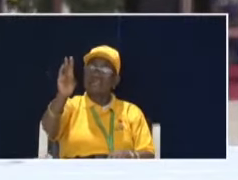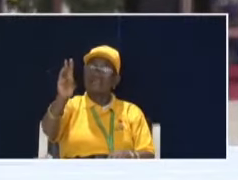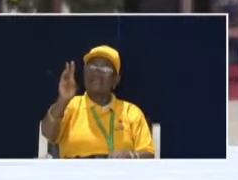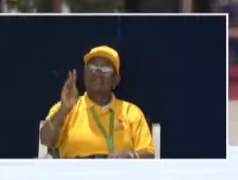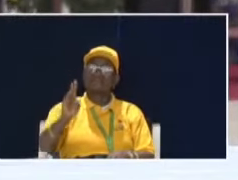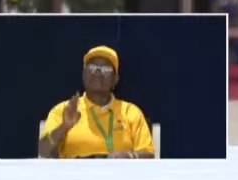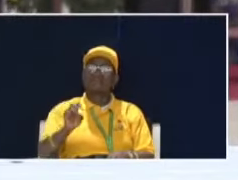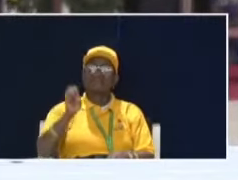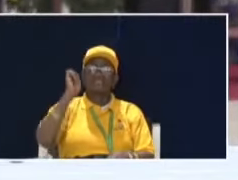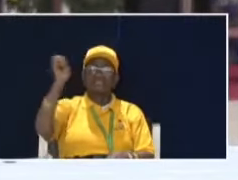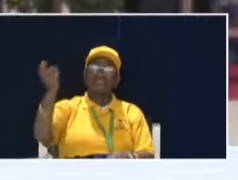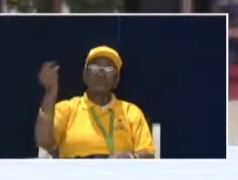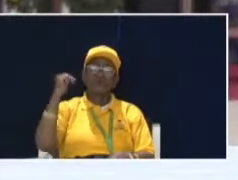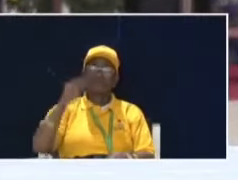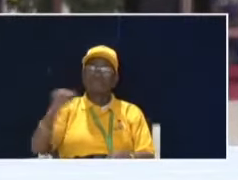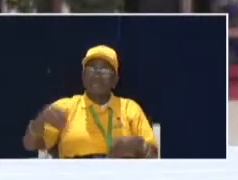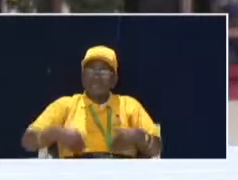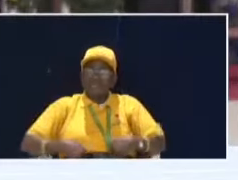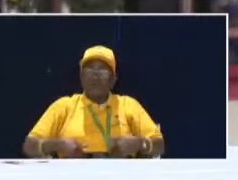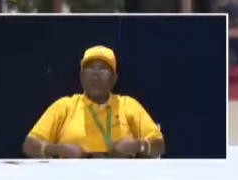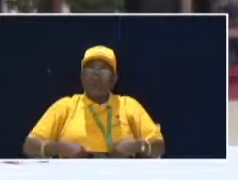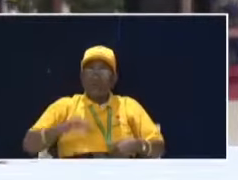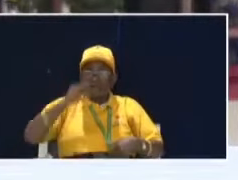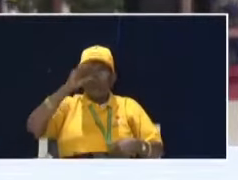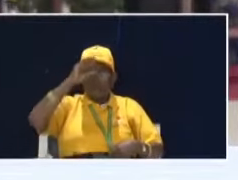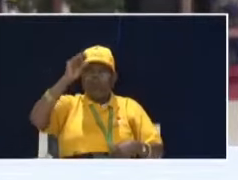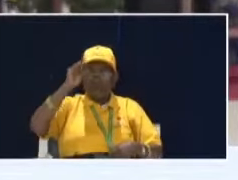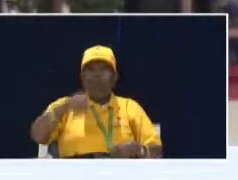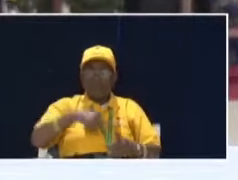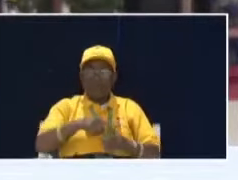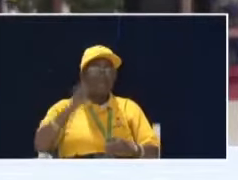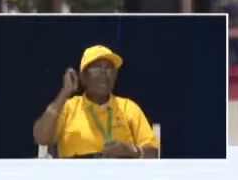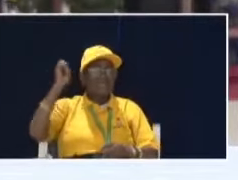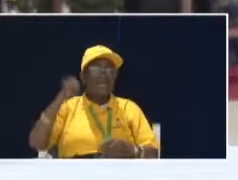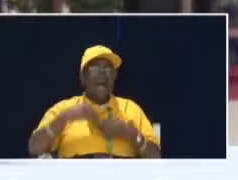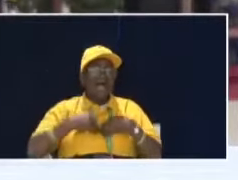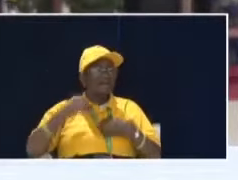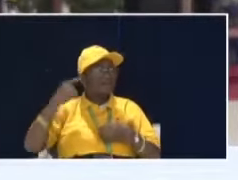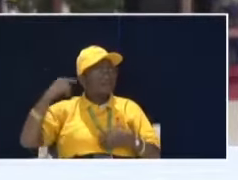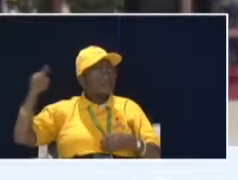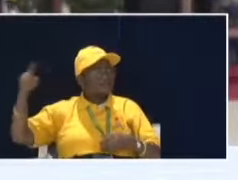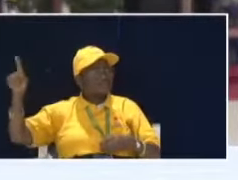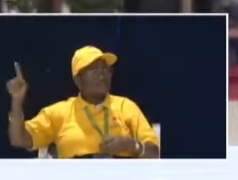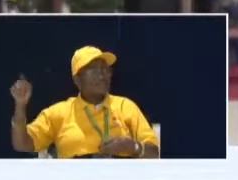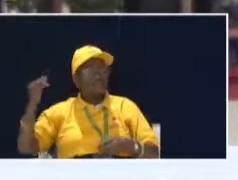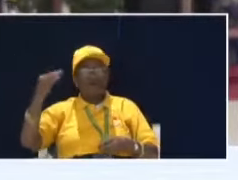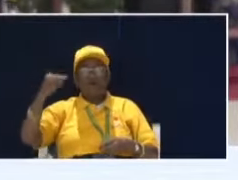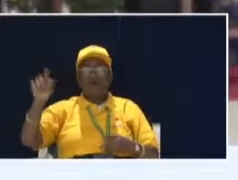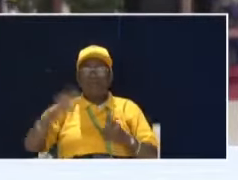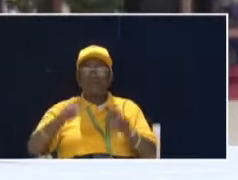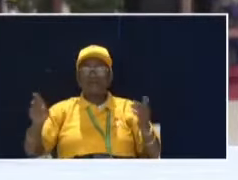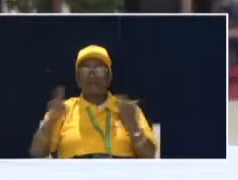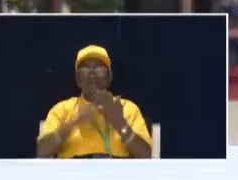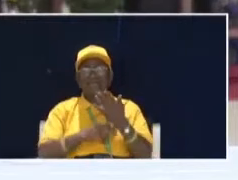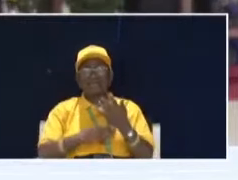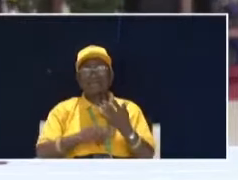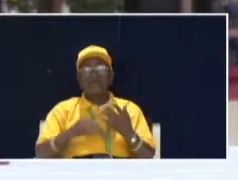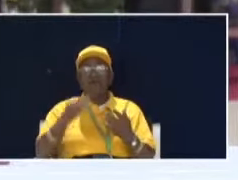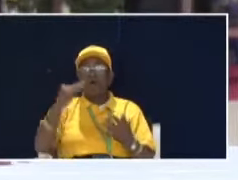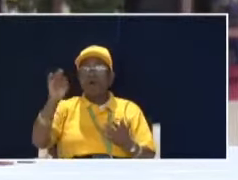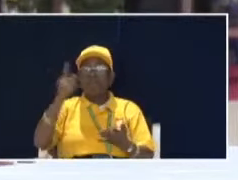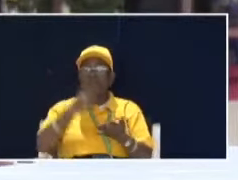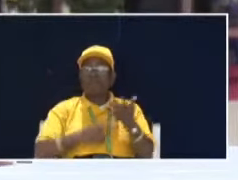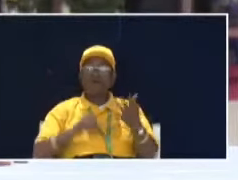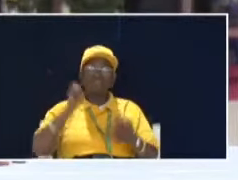He was a young boy when he had dreams of greatness, of what he was going to